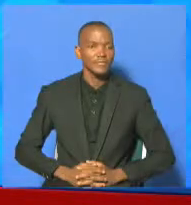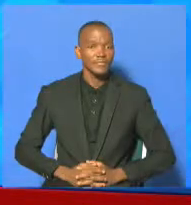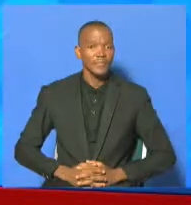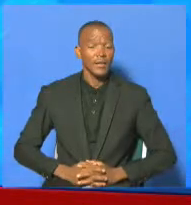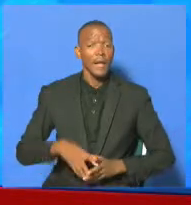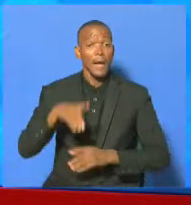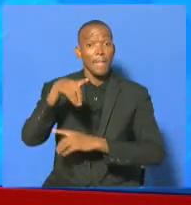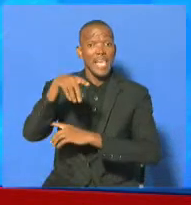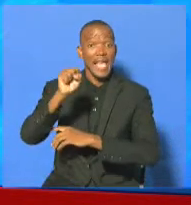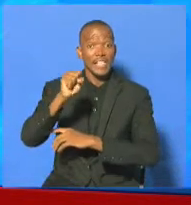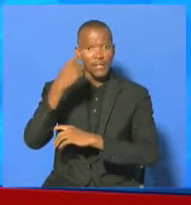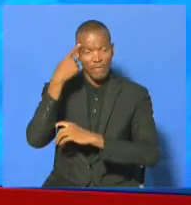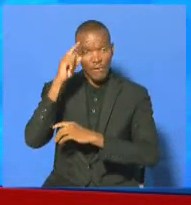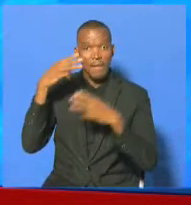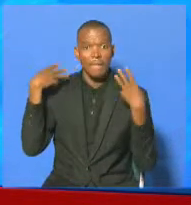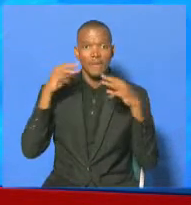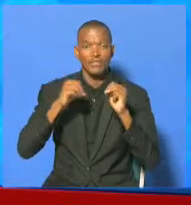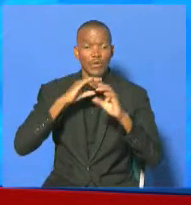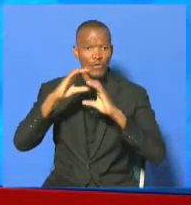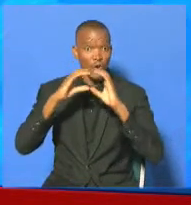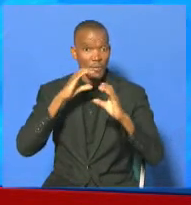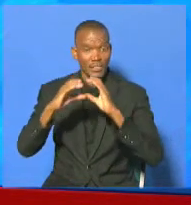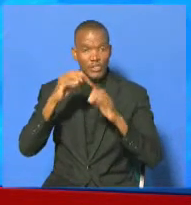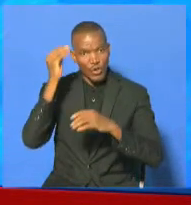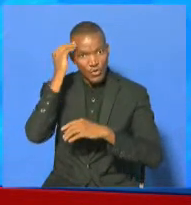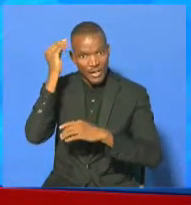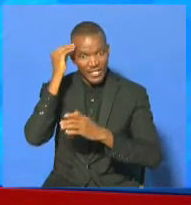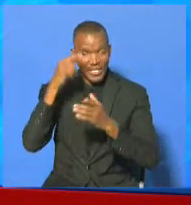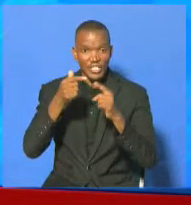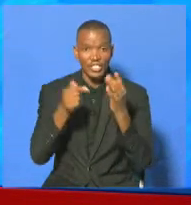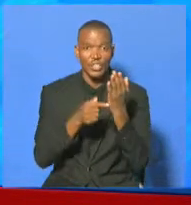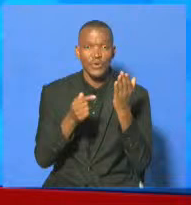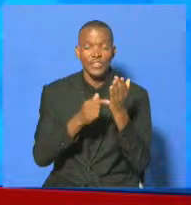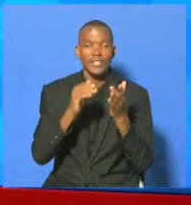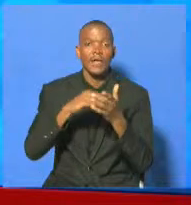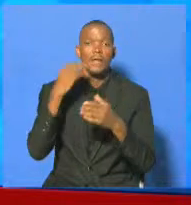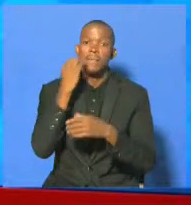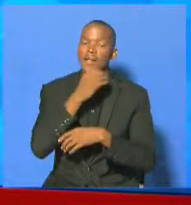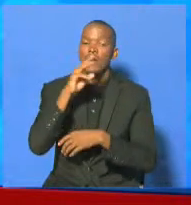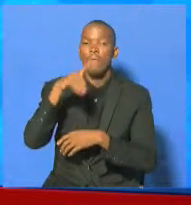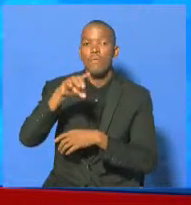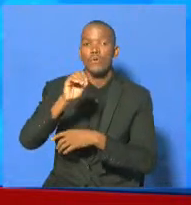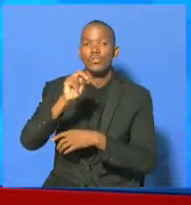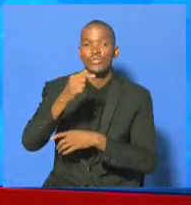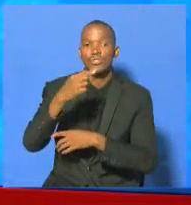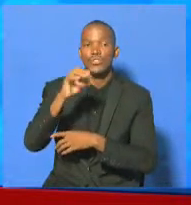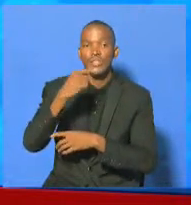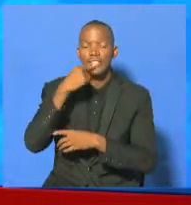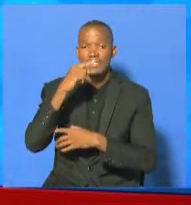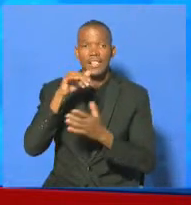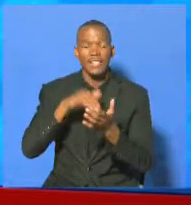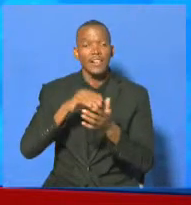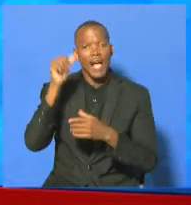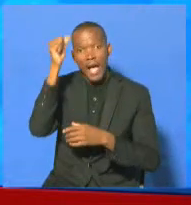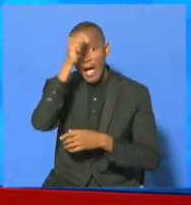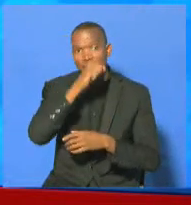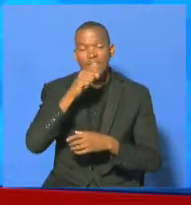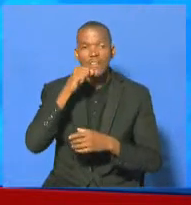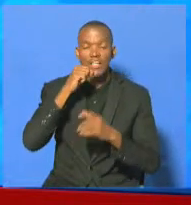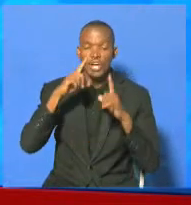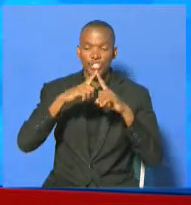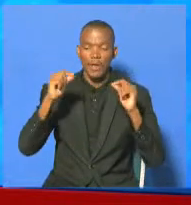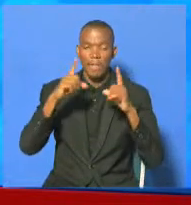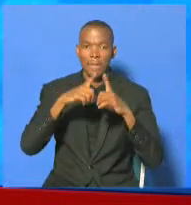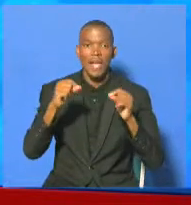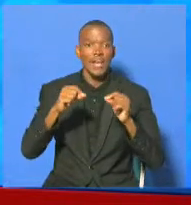The Permanent Secretary in the Ministry of Communications, Knowledge and Technology, Mr. Pontso Puseitsile, says the Africa-Japan